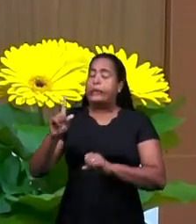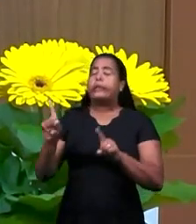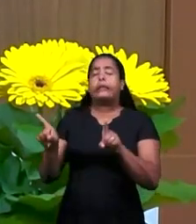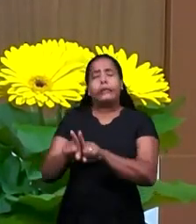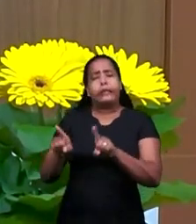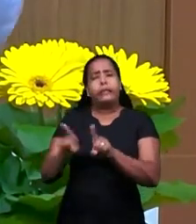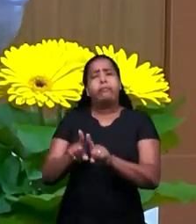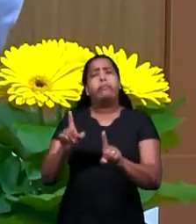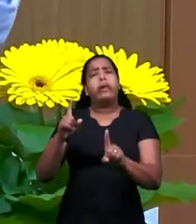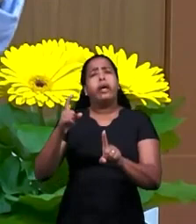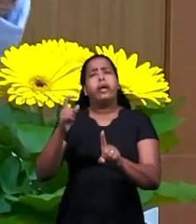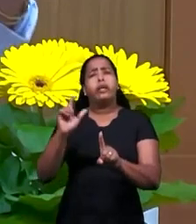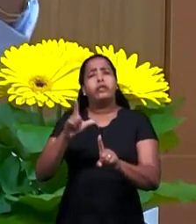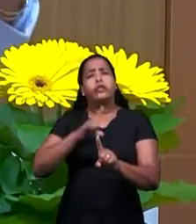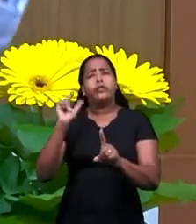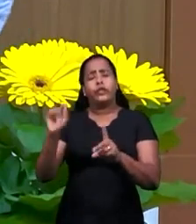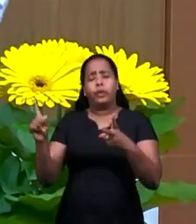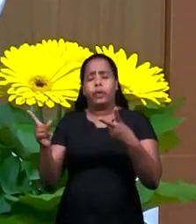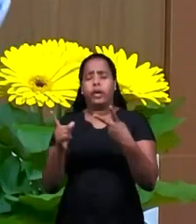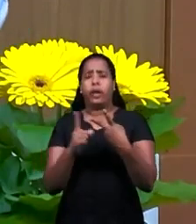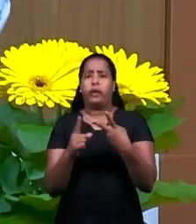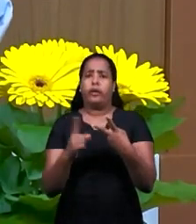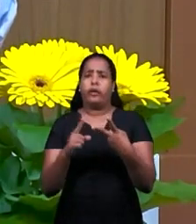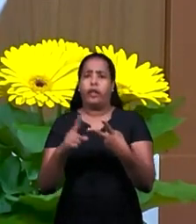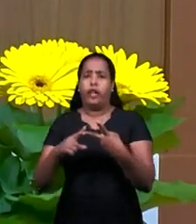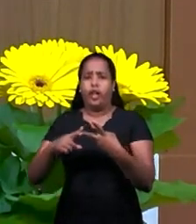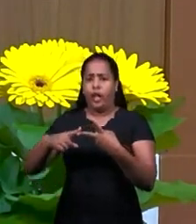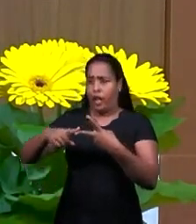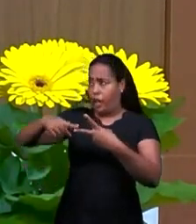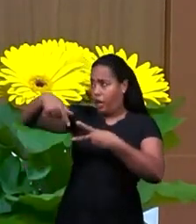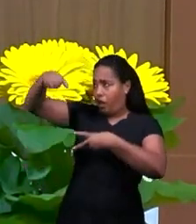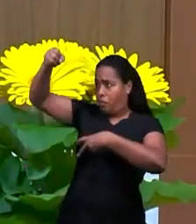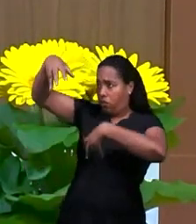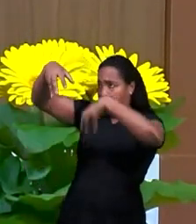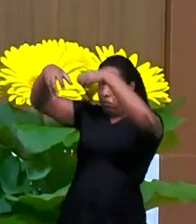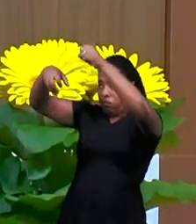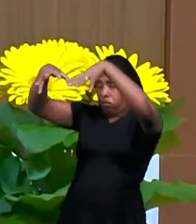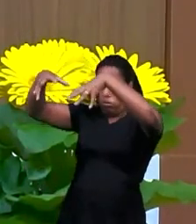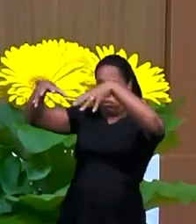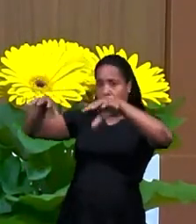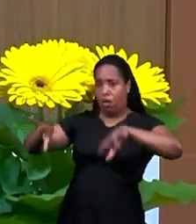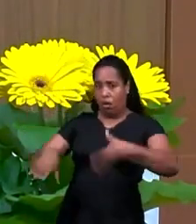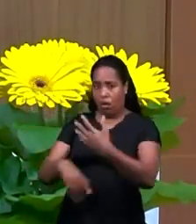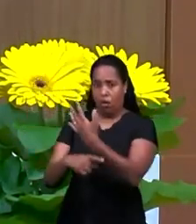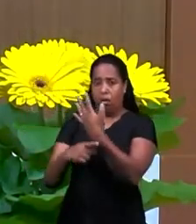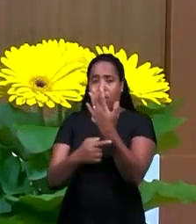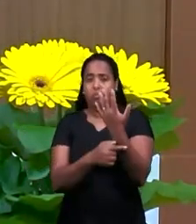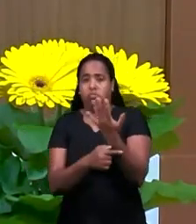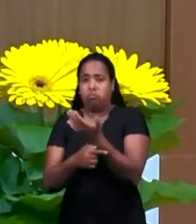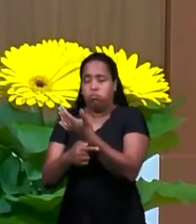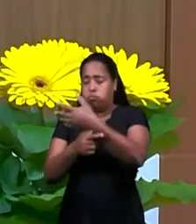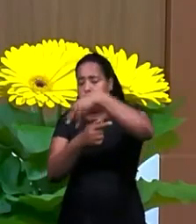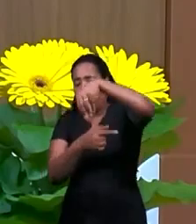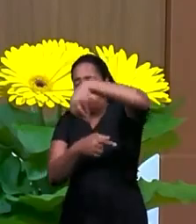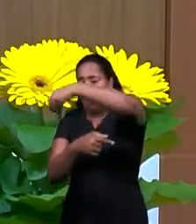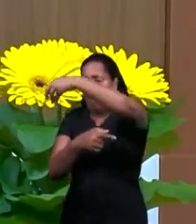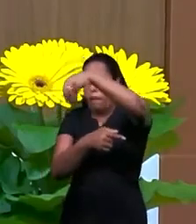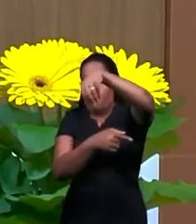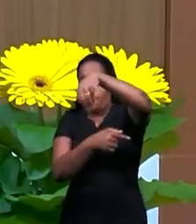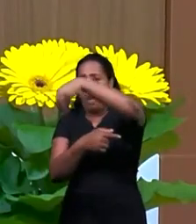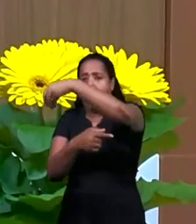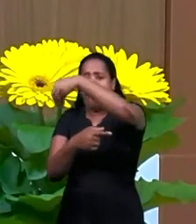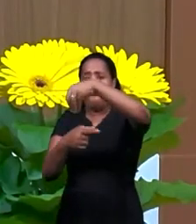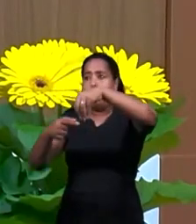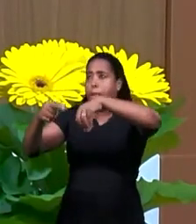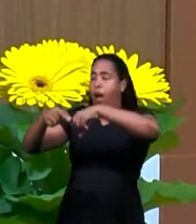had the lamps, the light of the lampstand that illuminated everything.